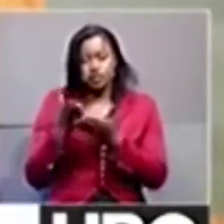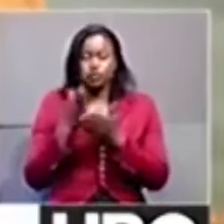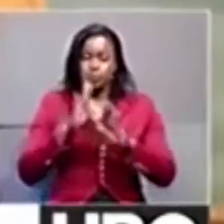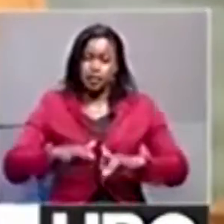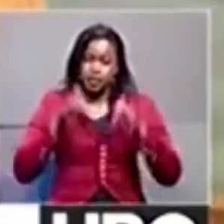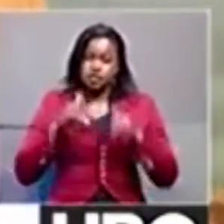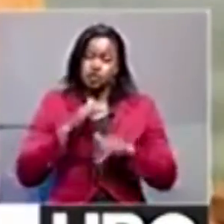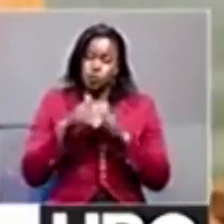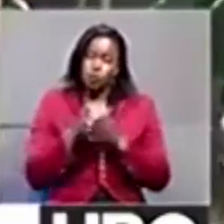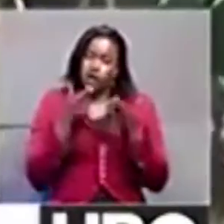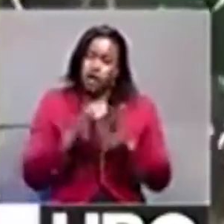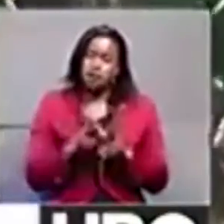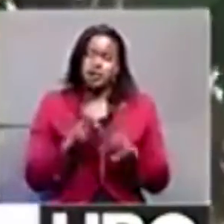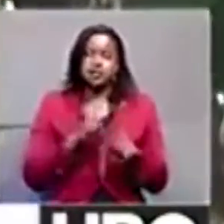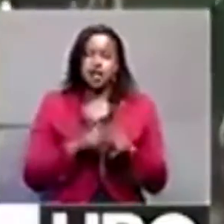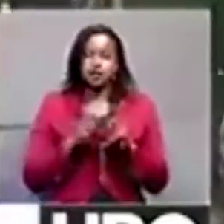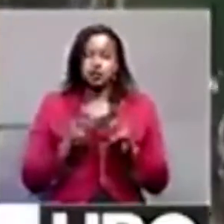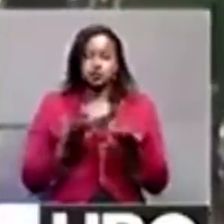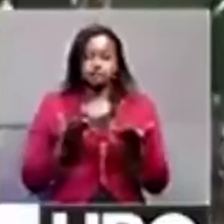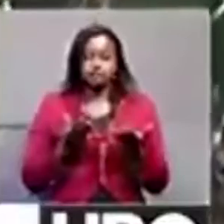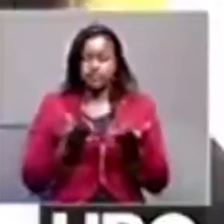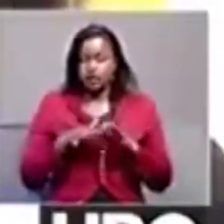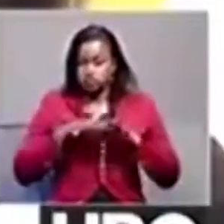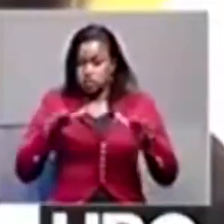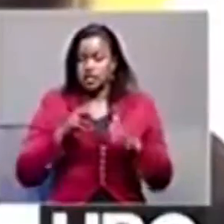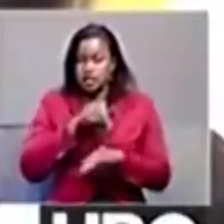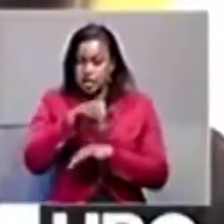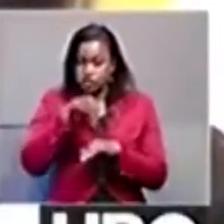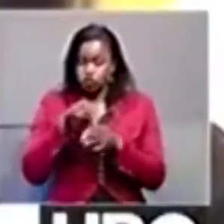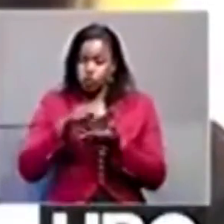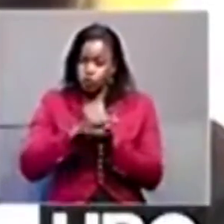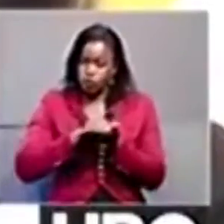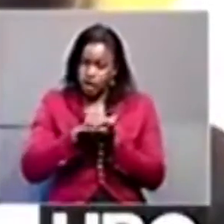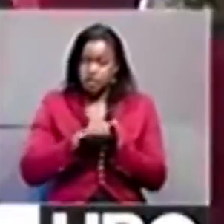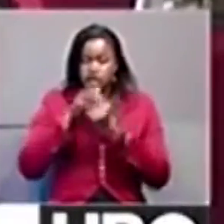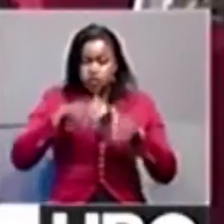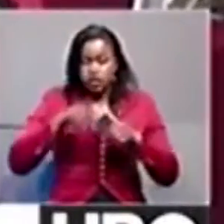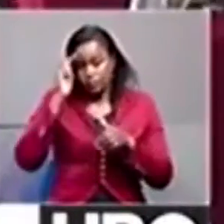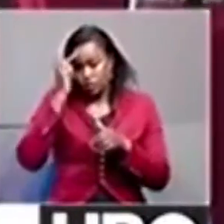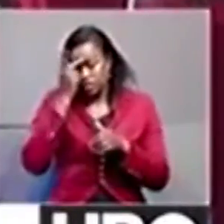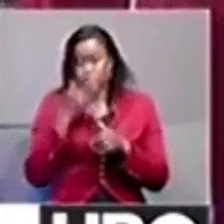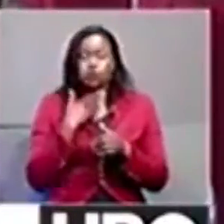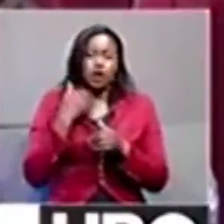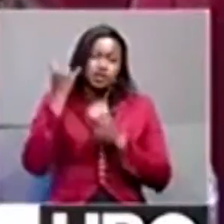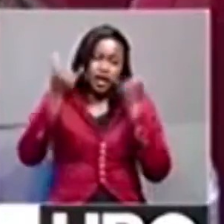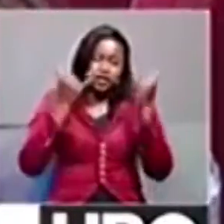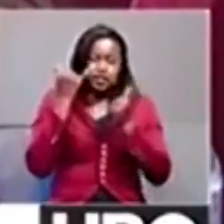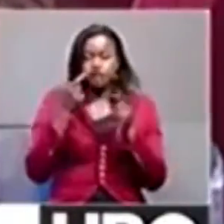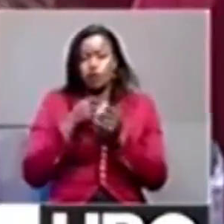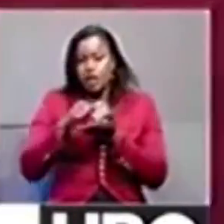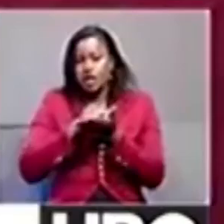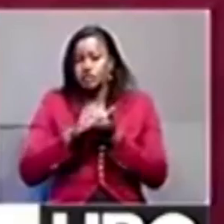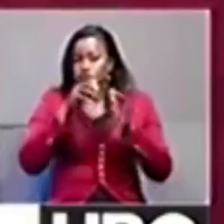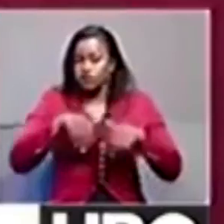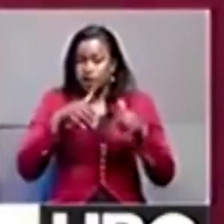were realized during a dissemination drive on the National Organic Agriculture Policy that sought views from organic farmers from